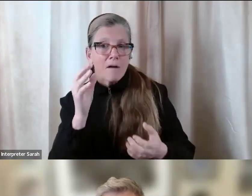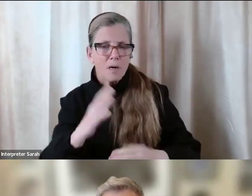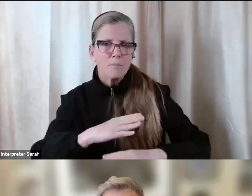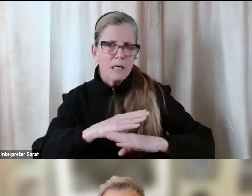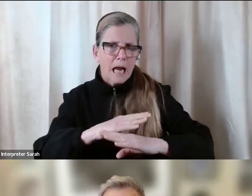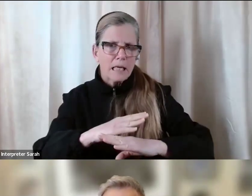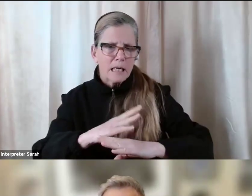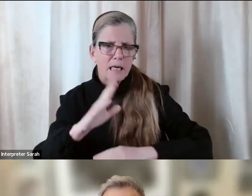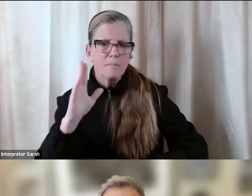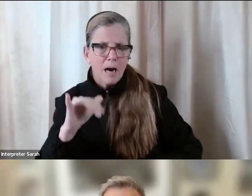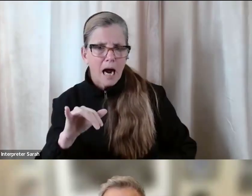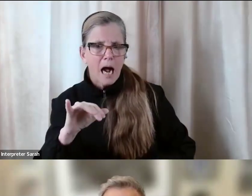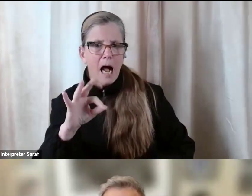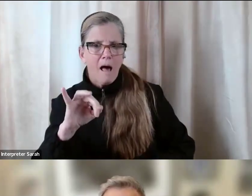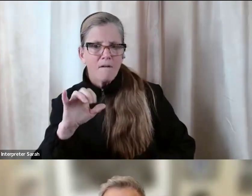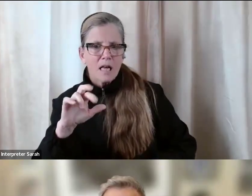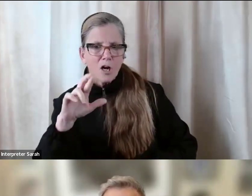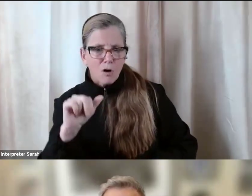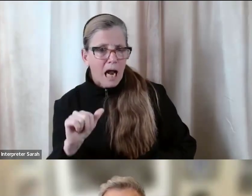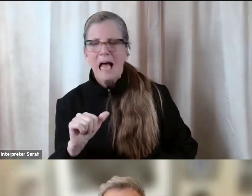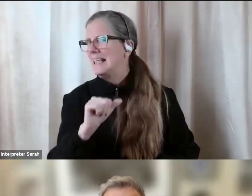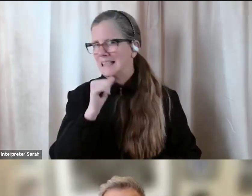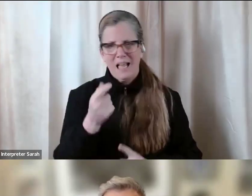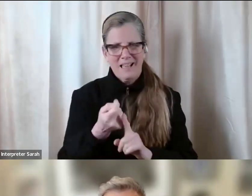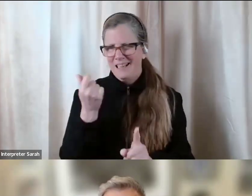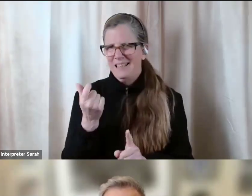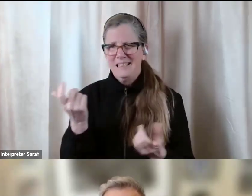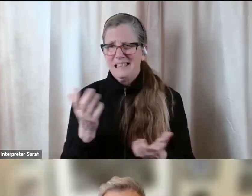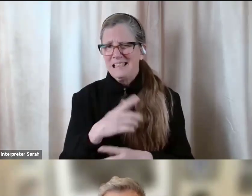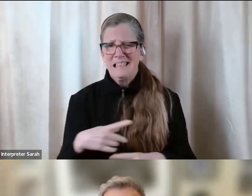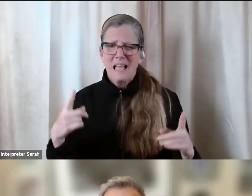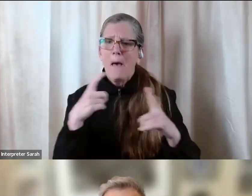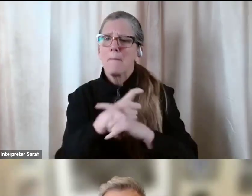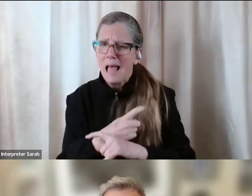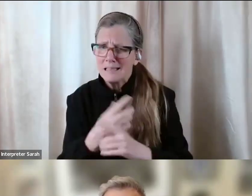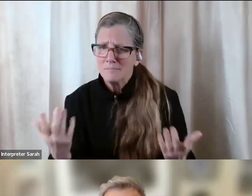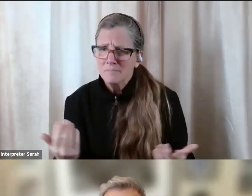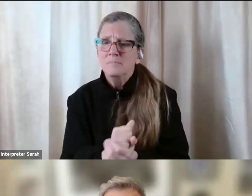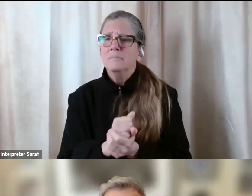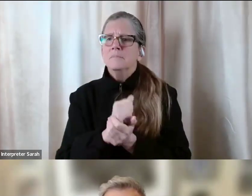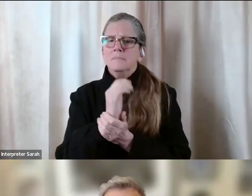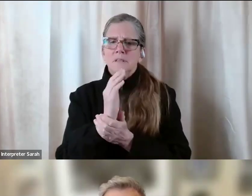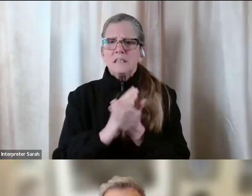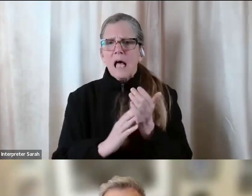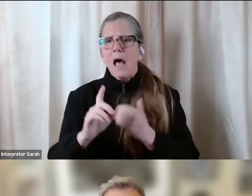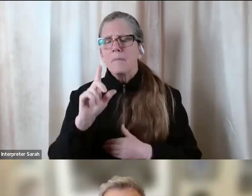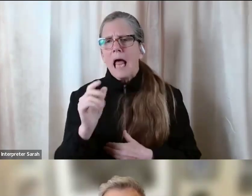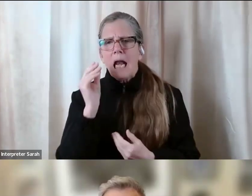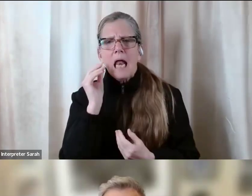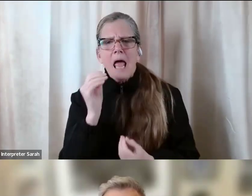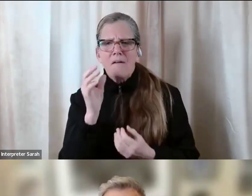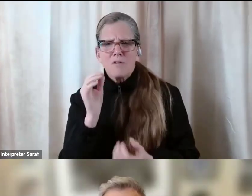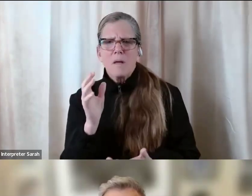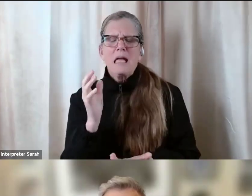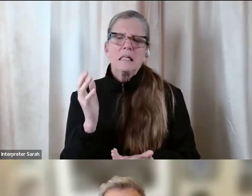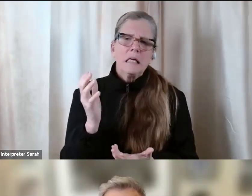is quite complex. The businesses are kind of managing data flows that, again, are pretty opaque still to the average consumer. And so they're not